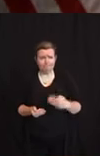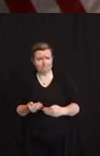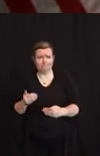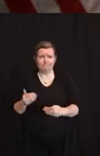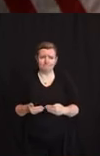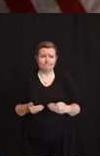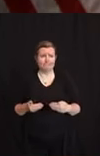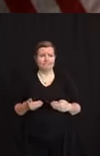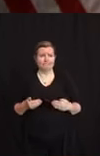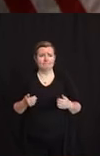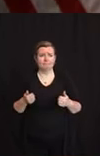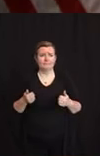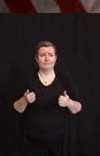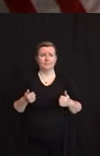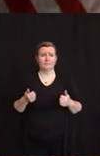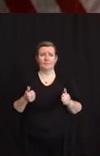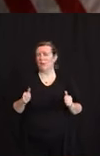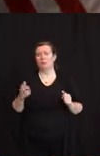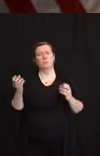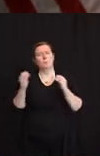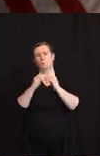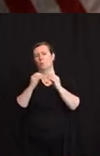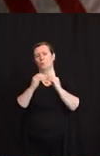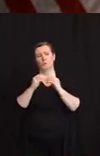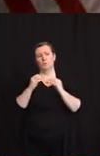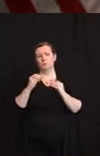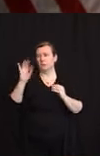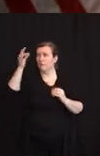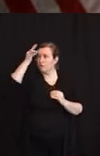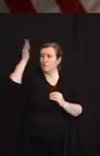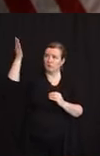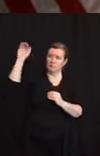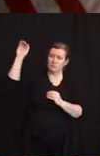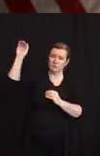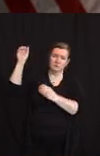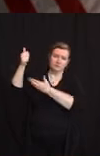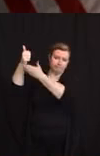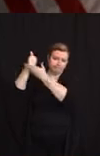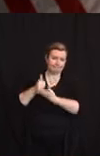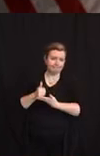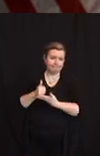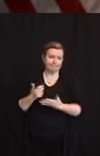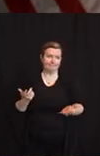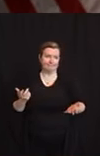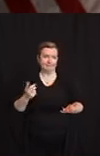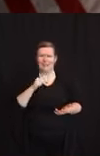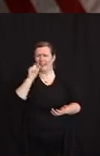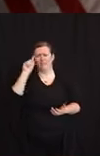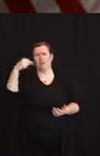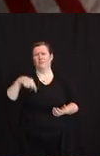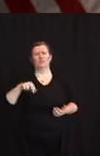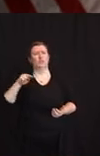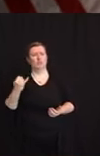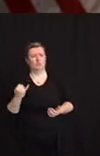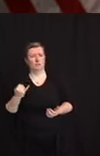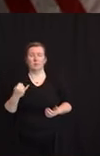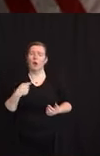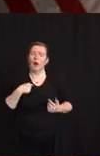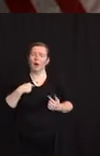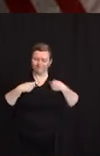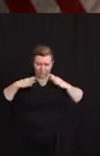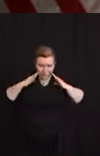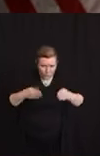feds in a big way. Not just in New Jersey, my entire focus is New Jersey, but based on the